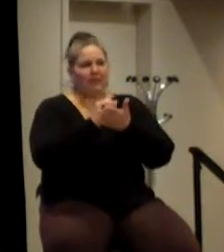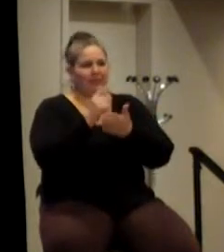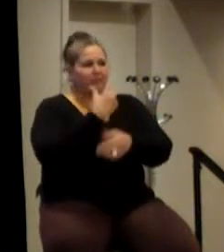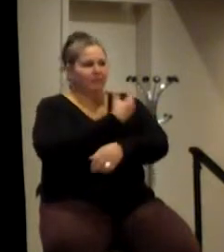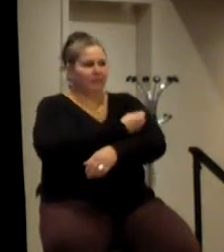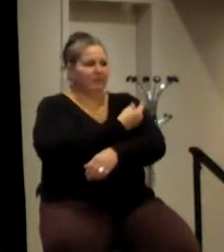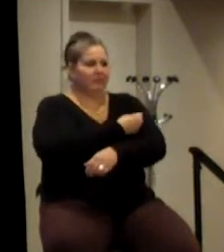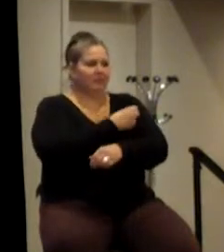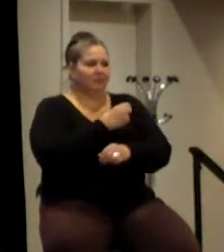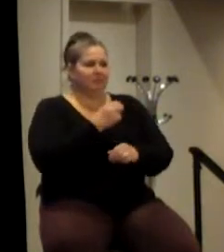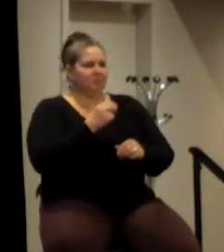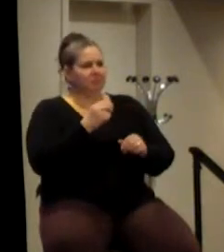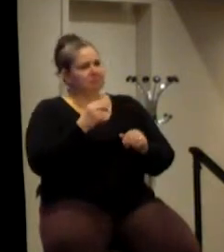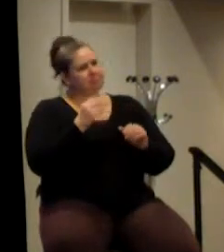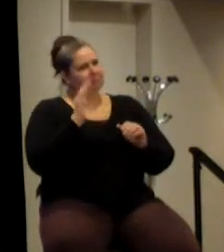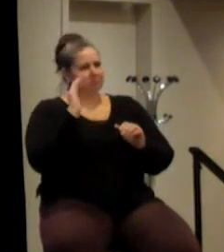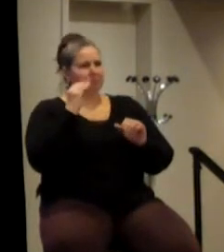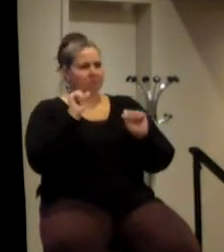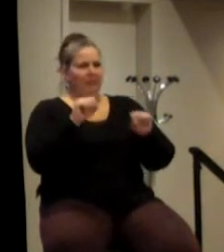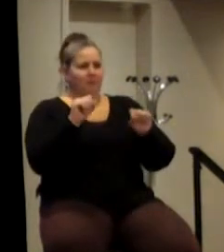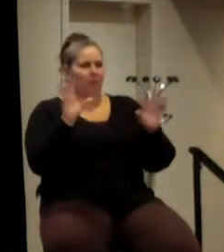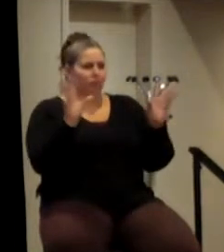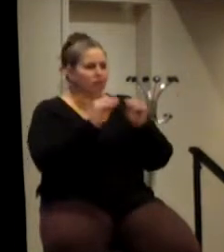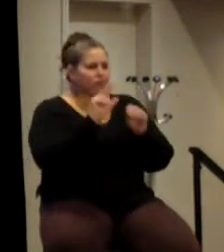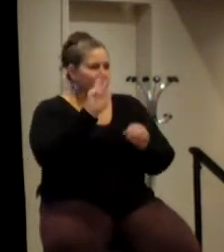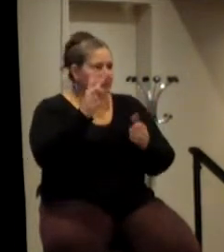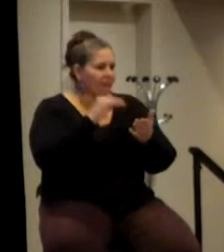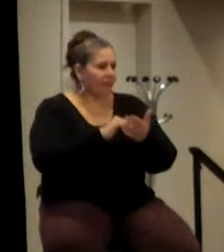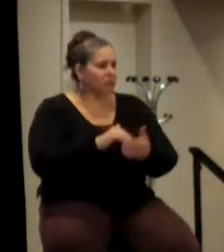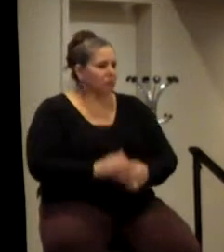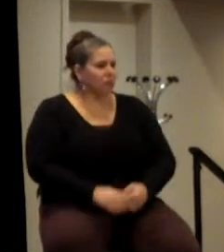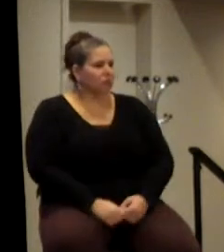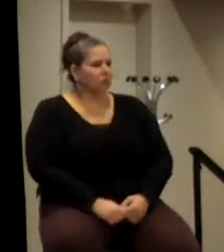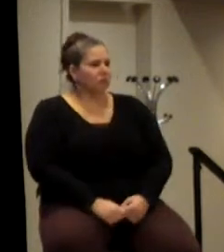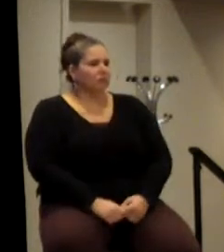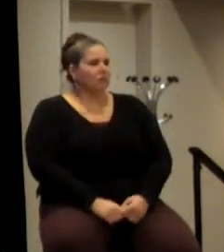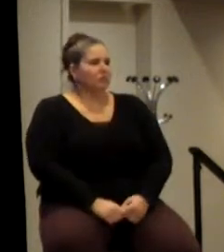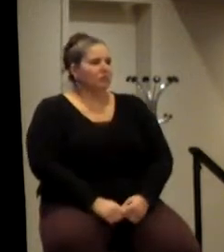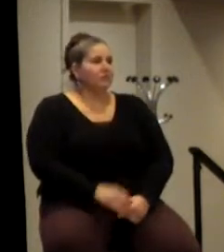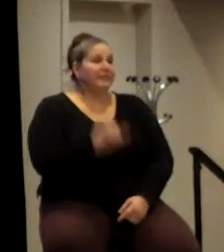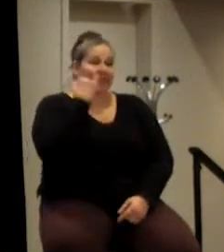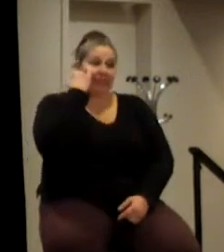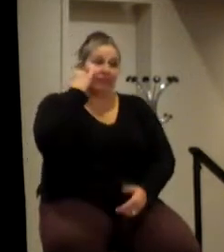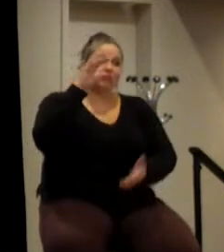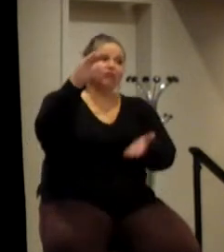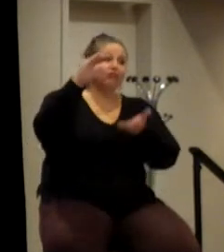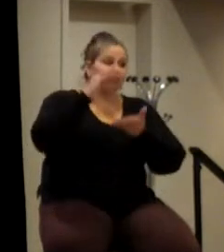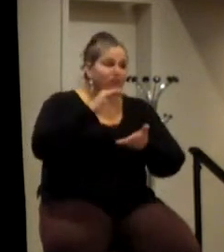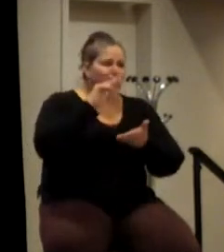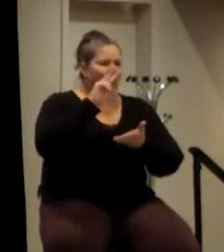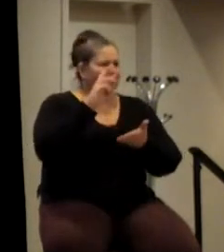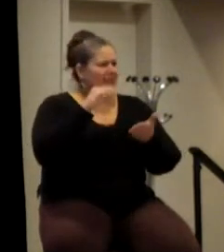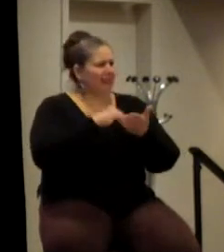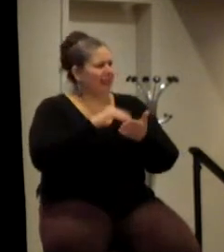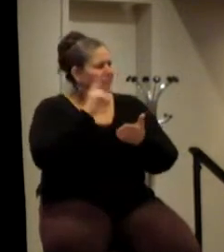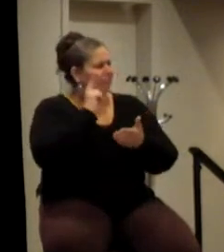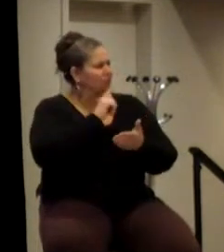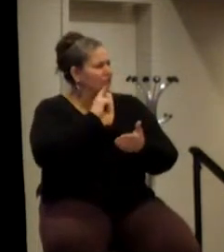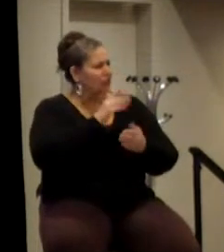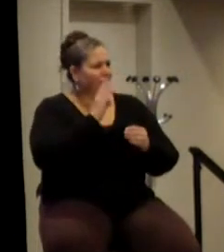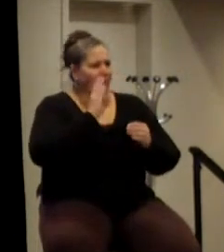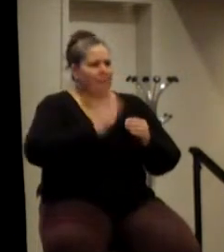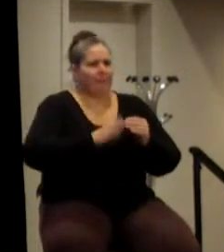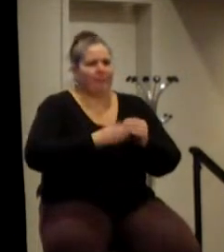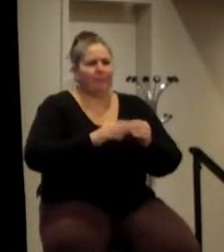again, if we had 36,000 shots a week, we could get through this process pretty quickly. Do you have